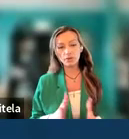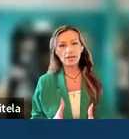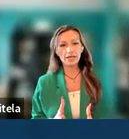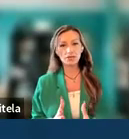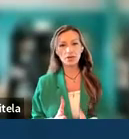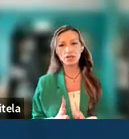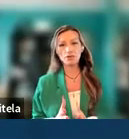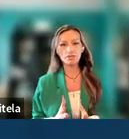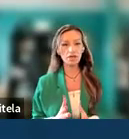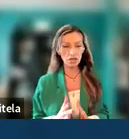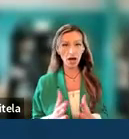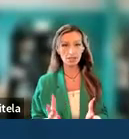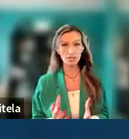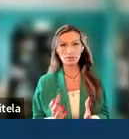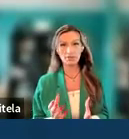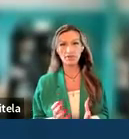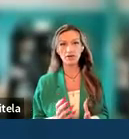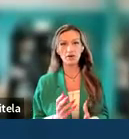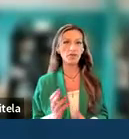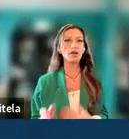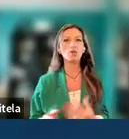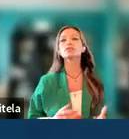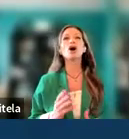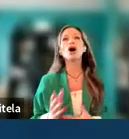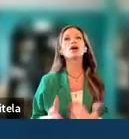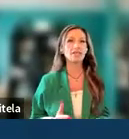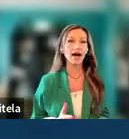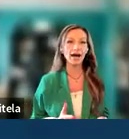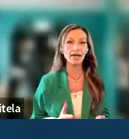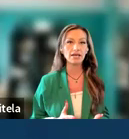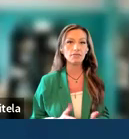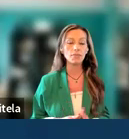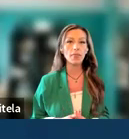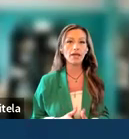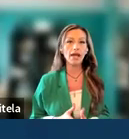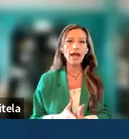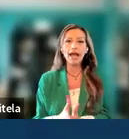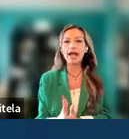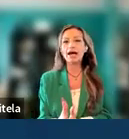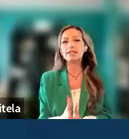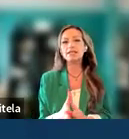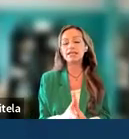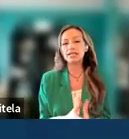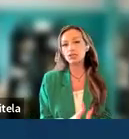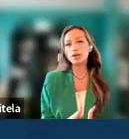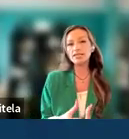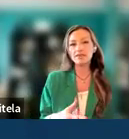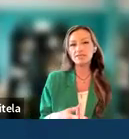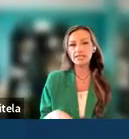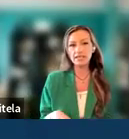my drinking and drug use got so severe that it was hard to hide. And